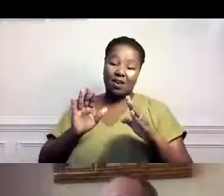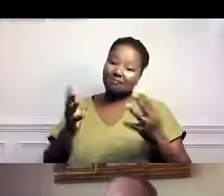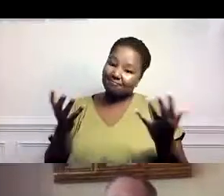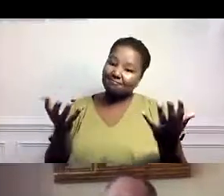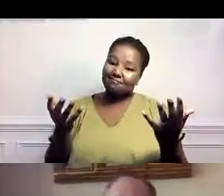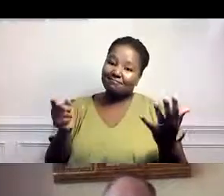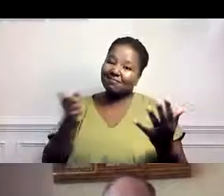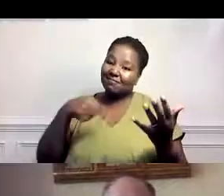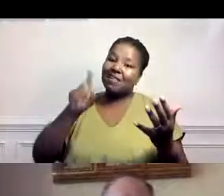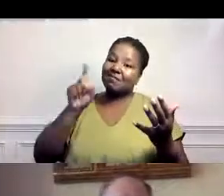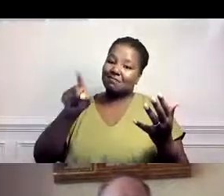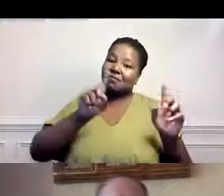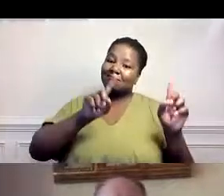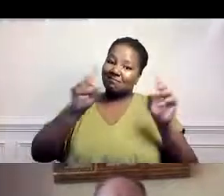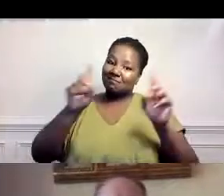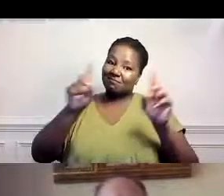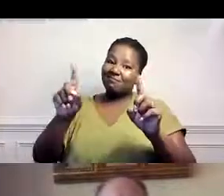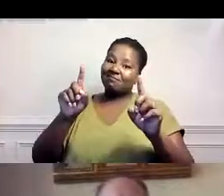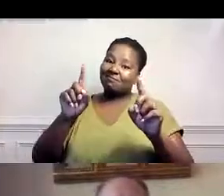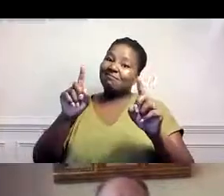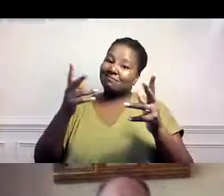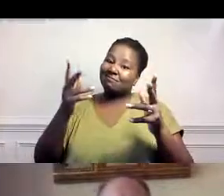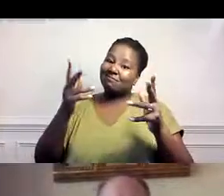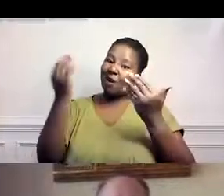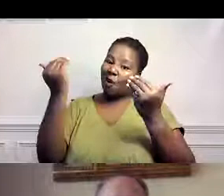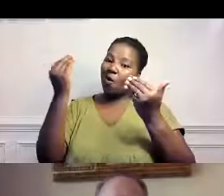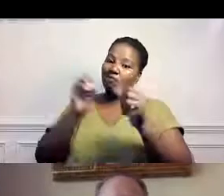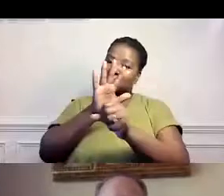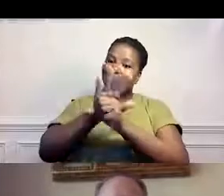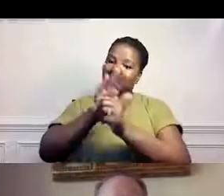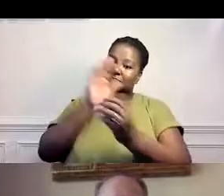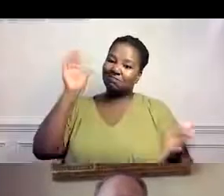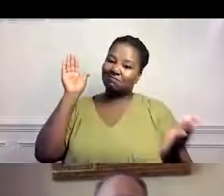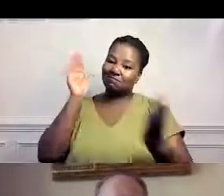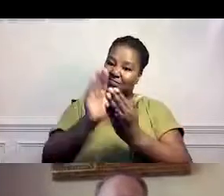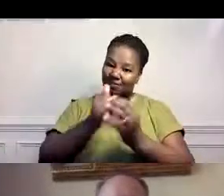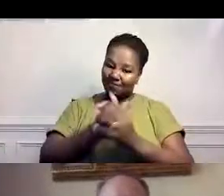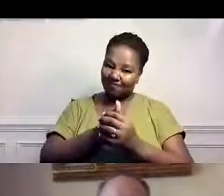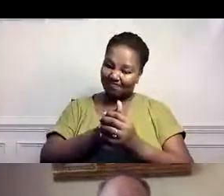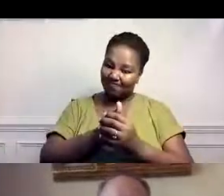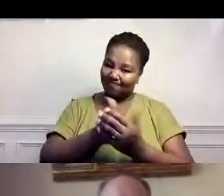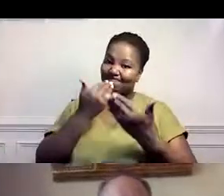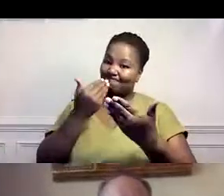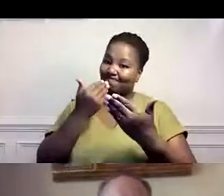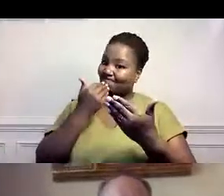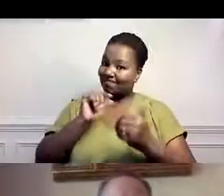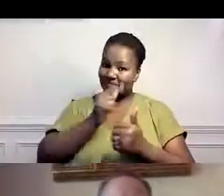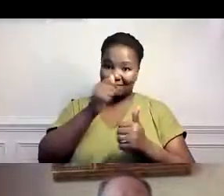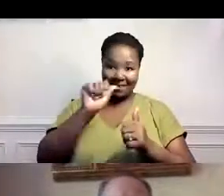get us to the end of this pandemic. So thank you, and I look forward to the questions.